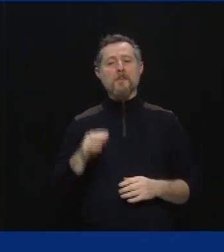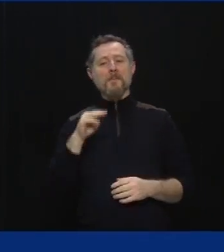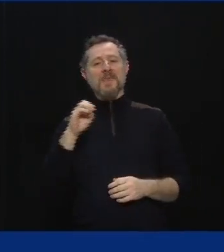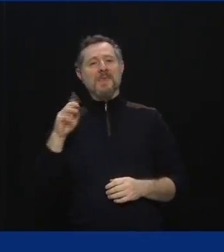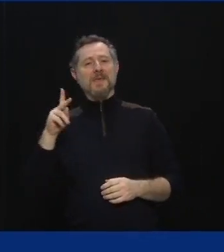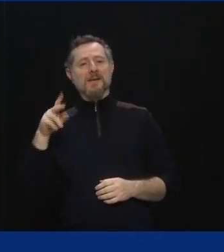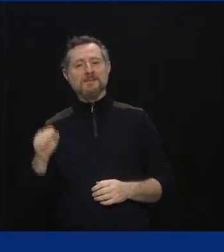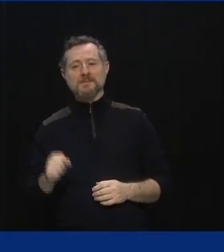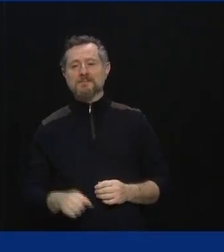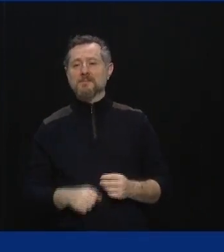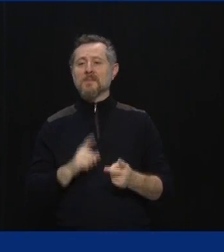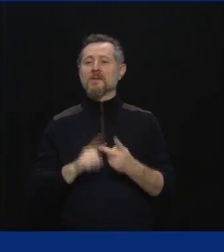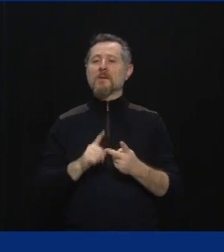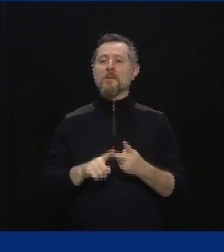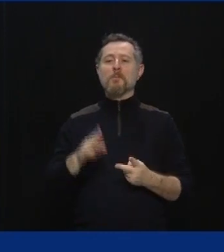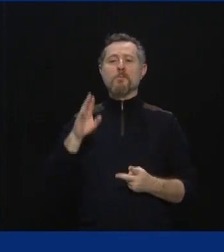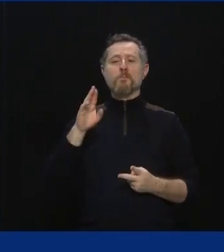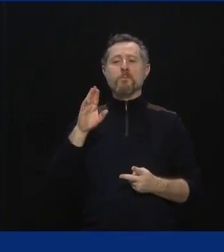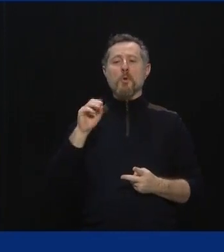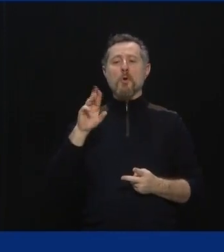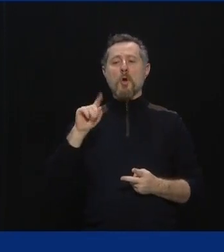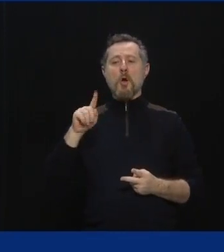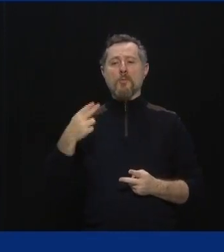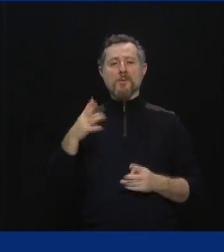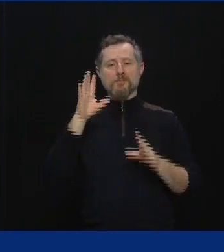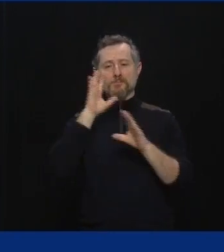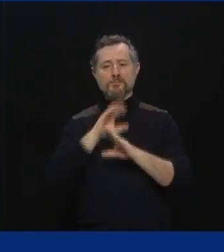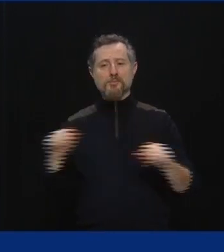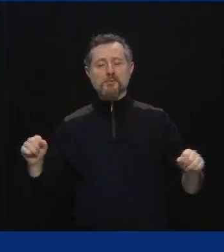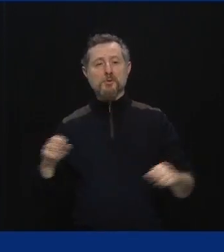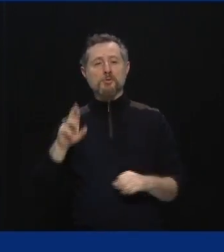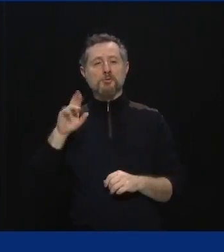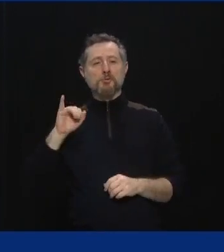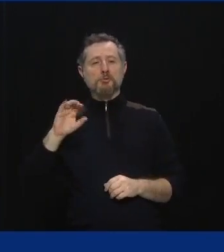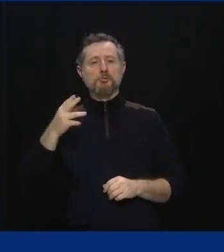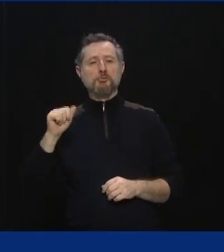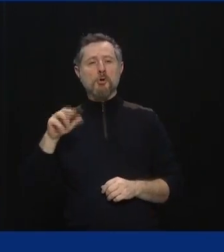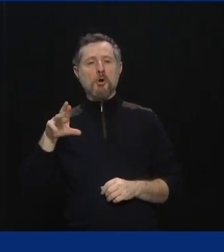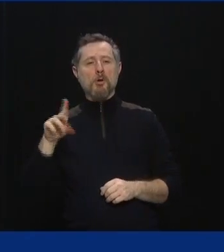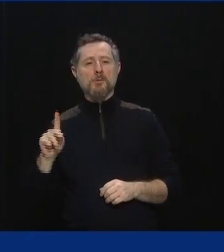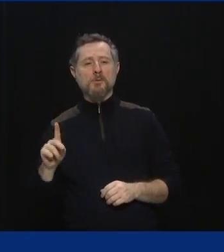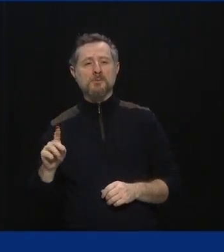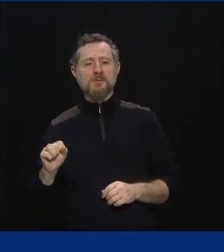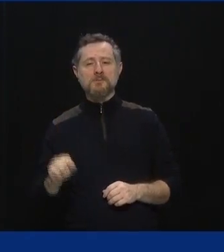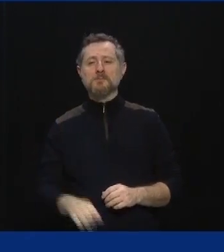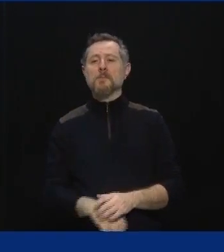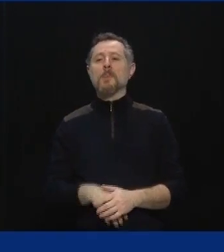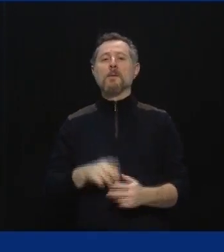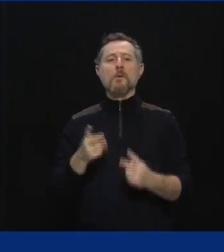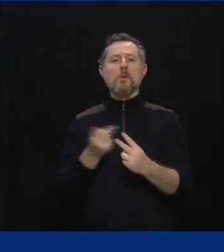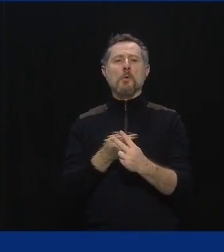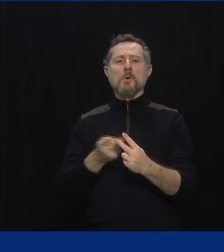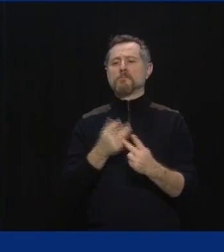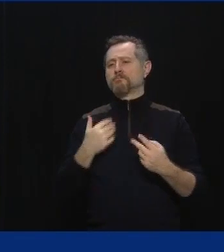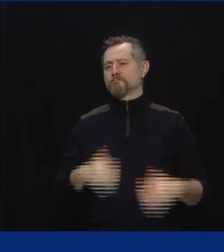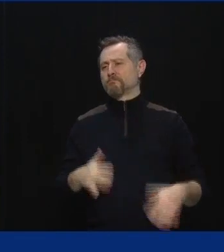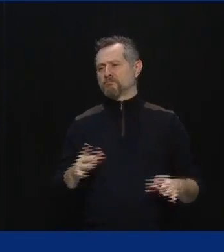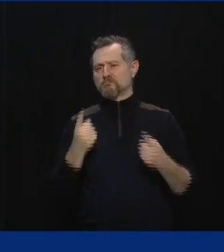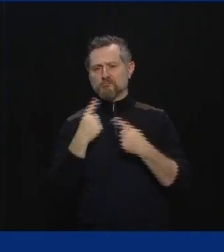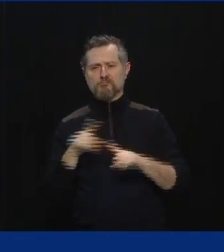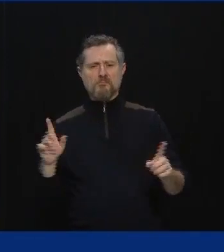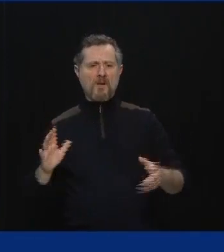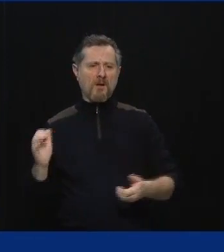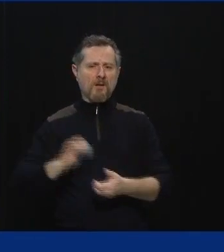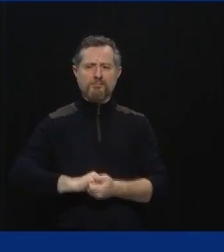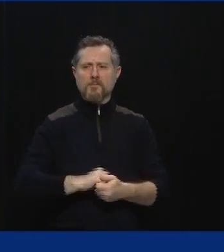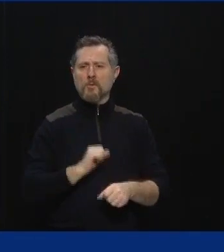President Donovan Richard, who are the co-chairs of our advisory council. They have been extraordinarily effective partners and advocates for